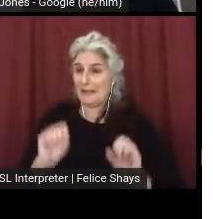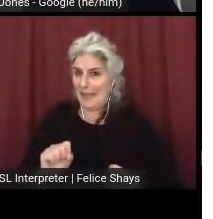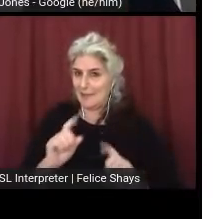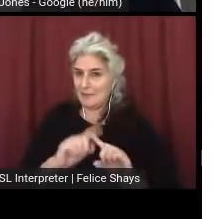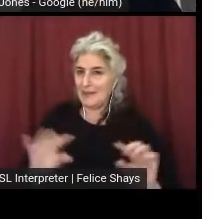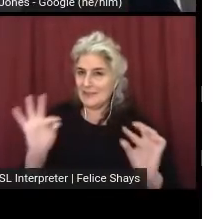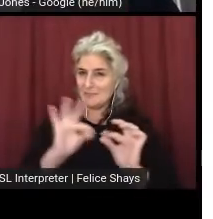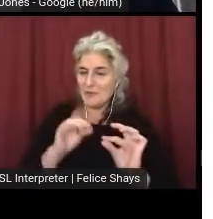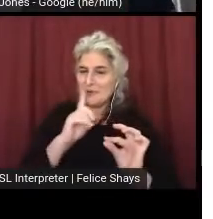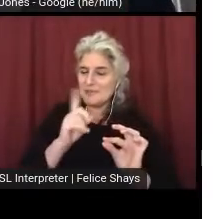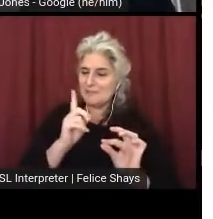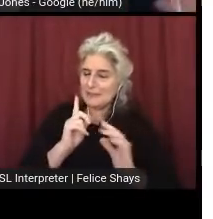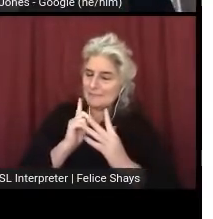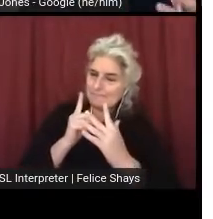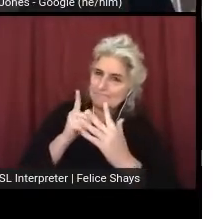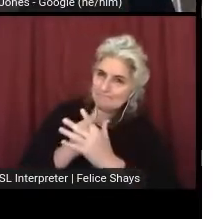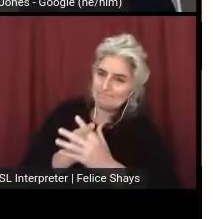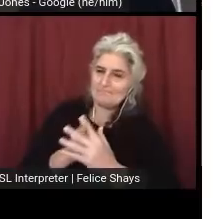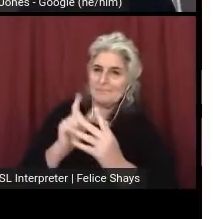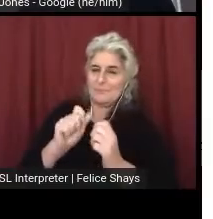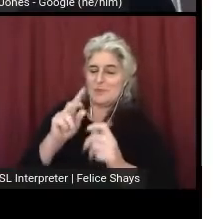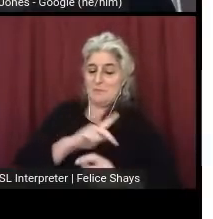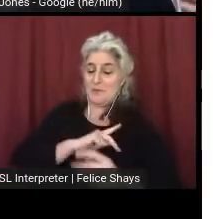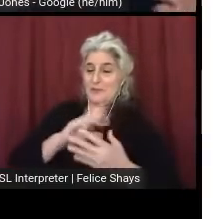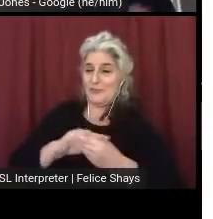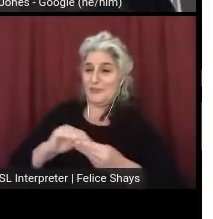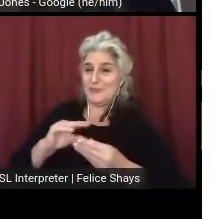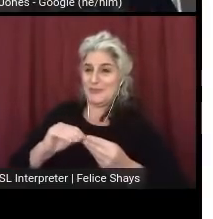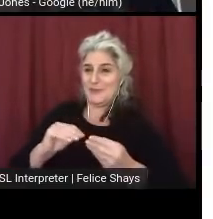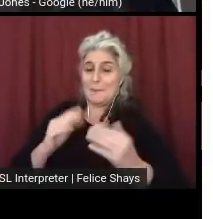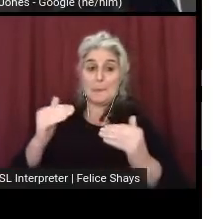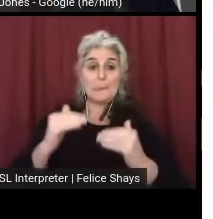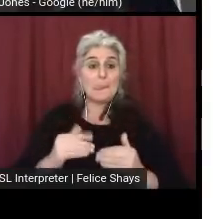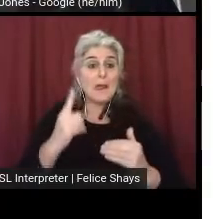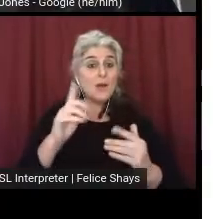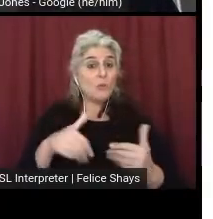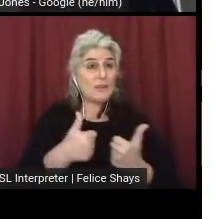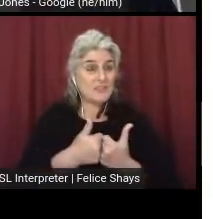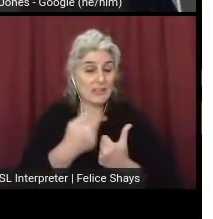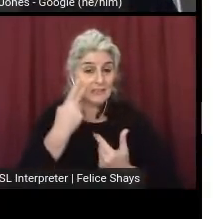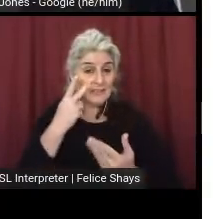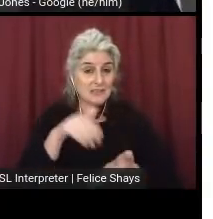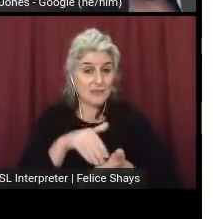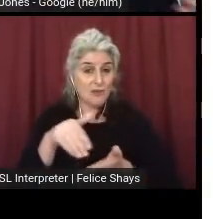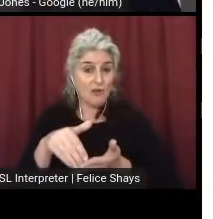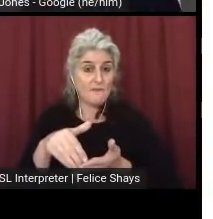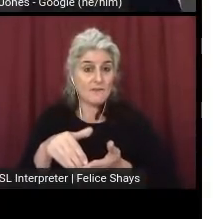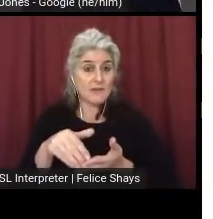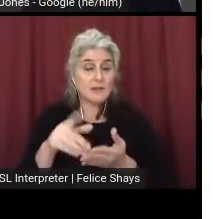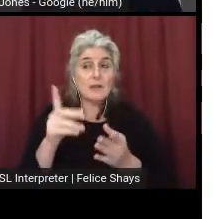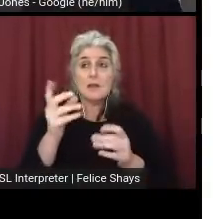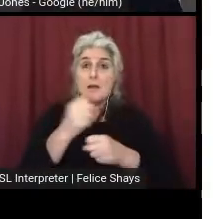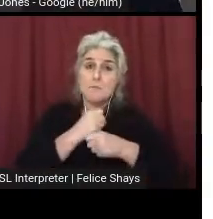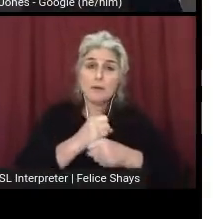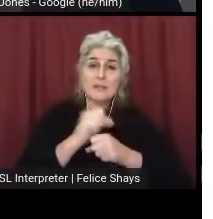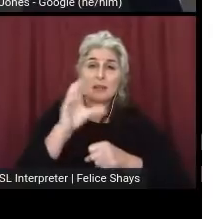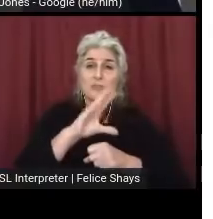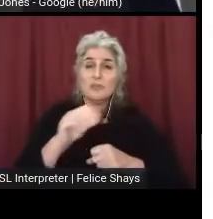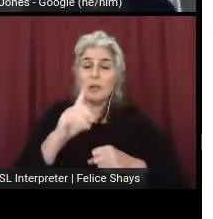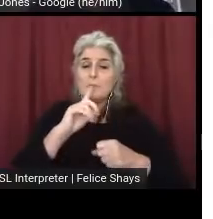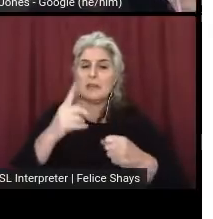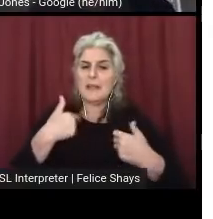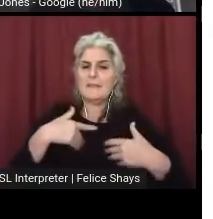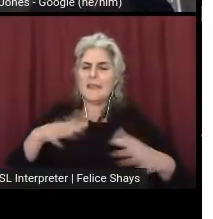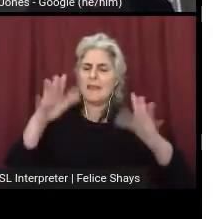shifts. One of the challenges on the production side is that I see these production companies being incredibly resourceful